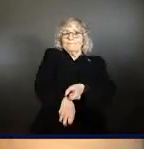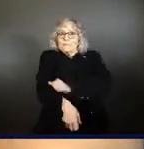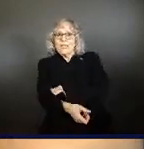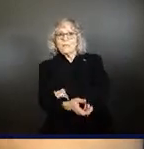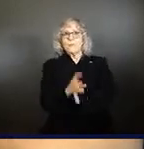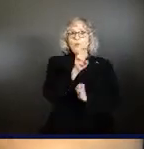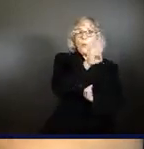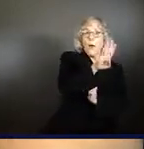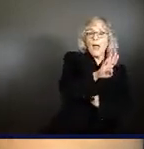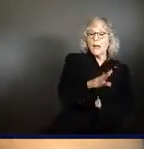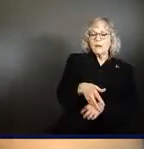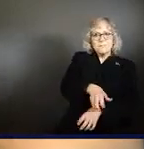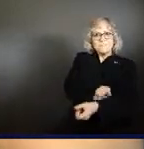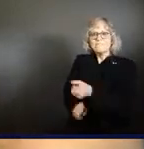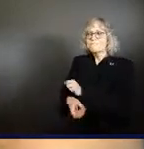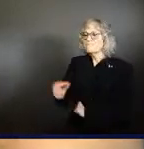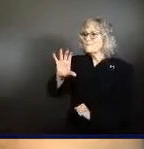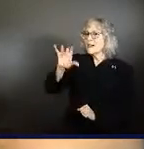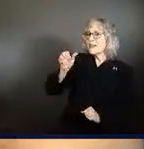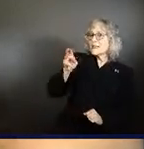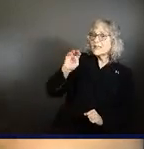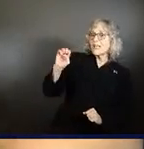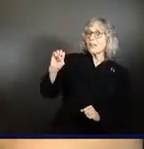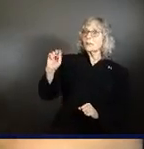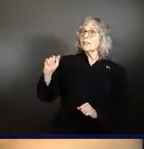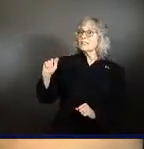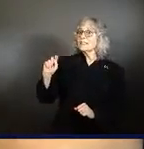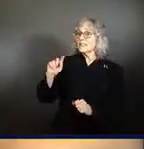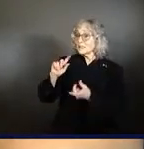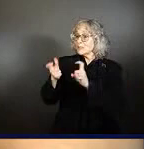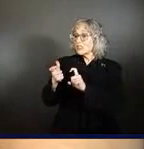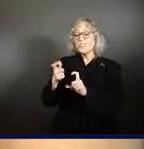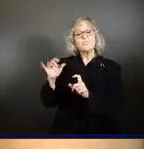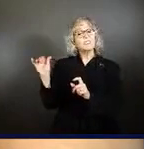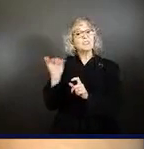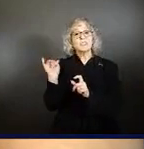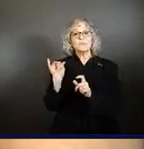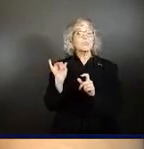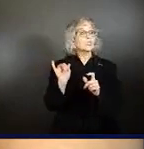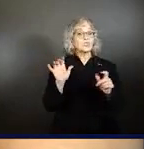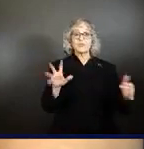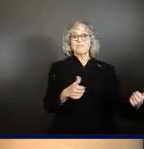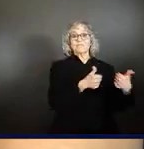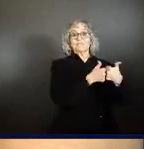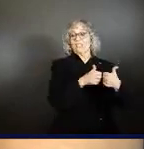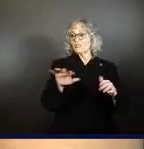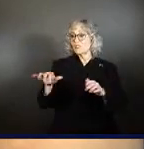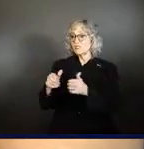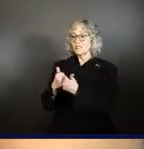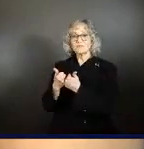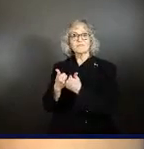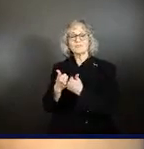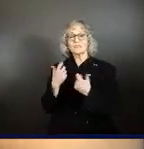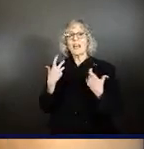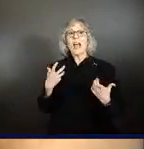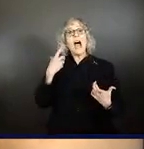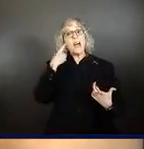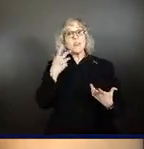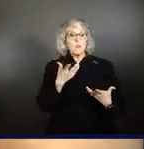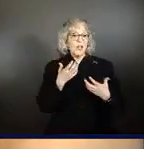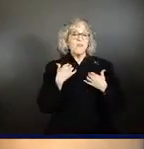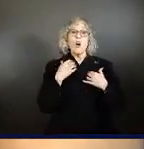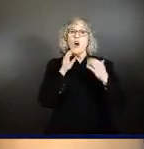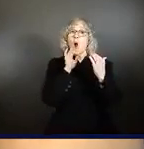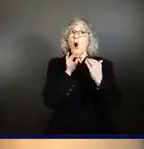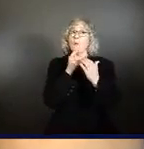change are similarly audacious challenges, and we've proven we can do it. So I really think that gives us hope for the question